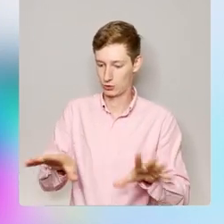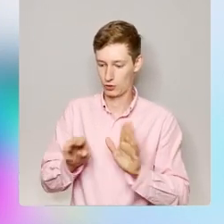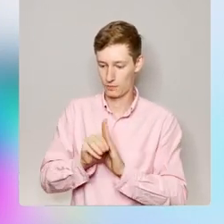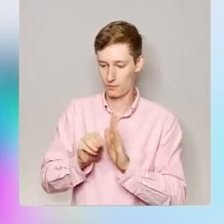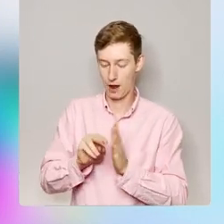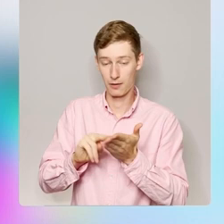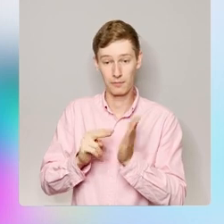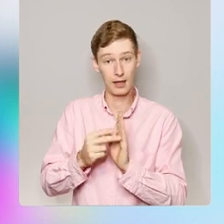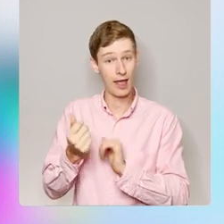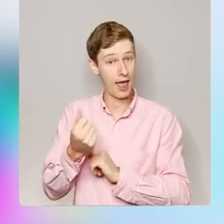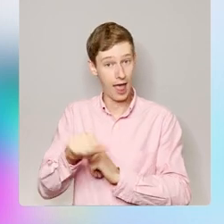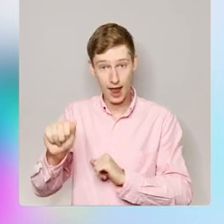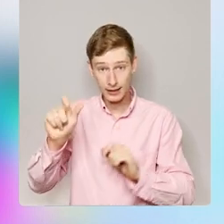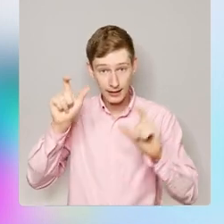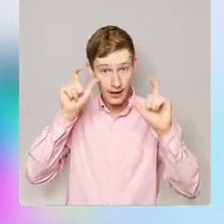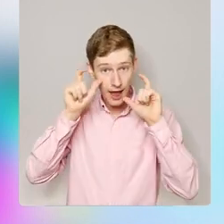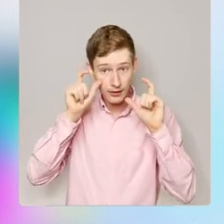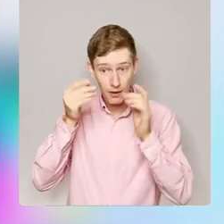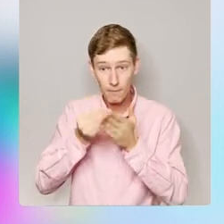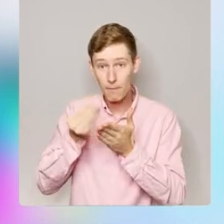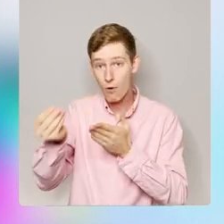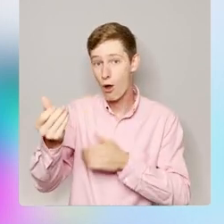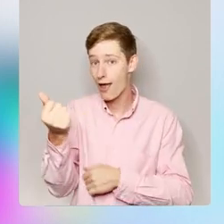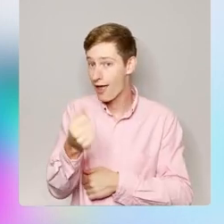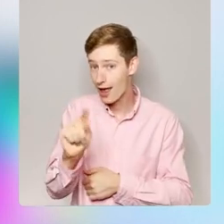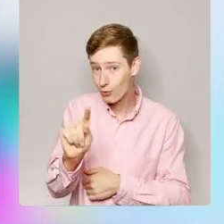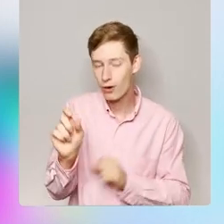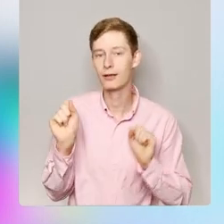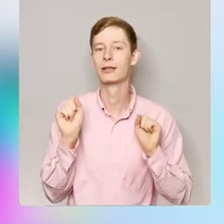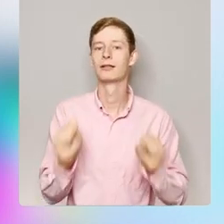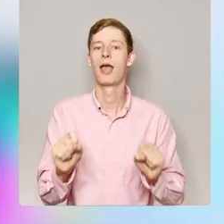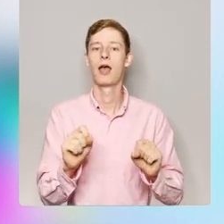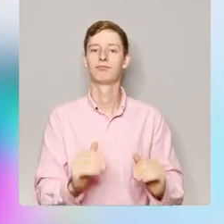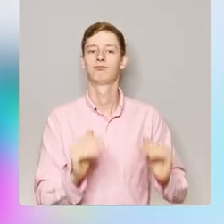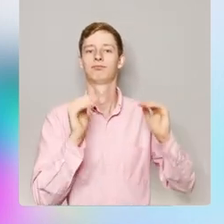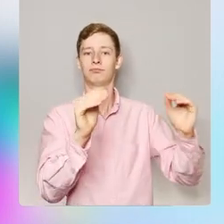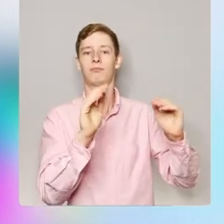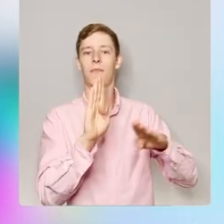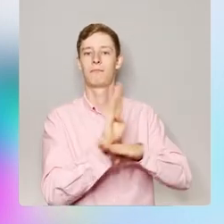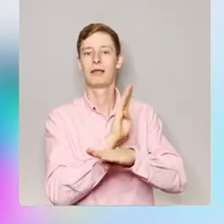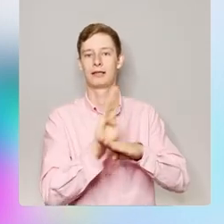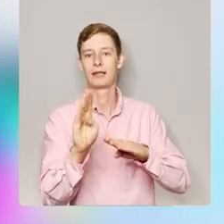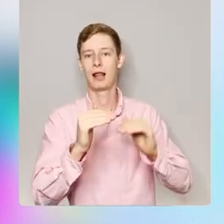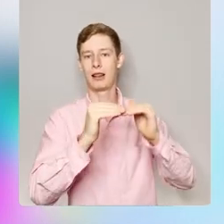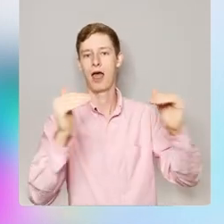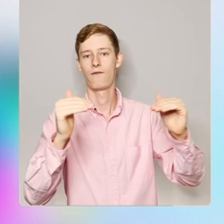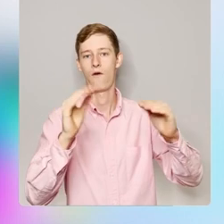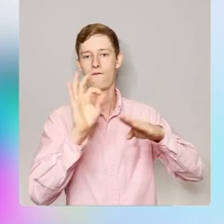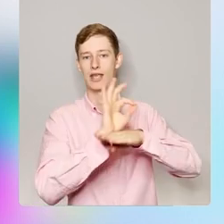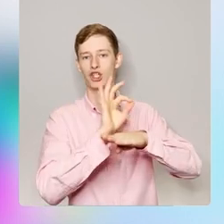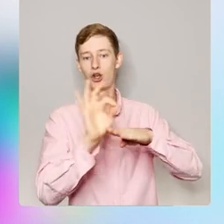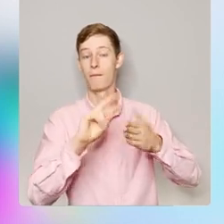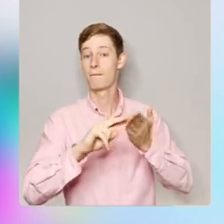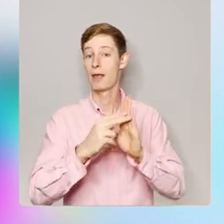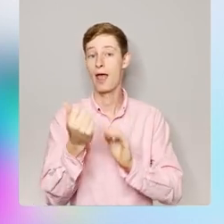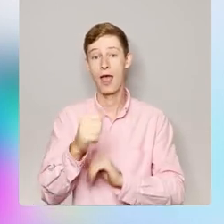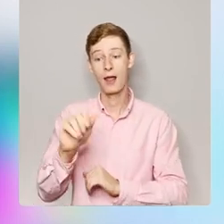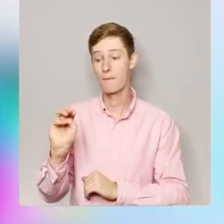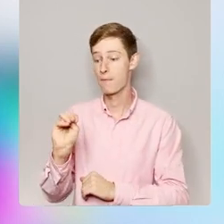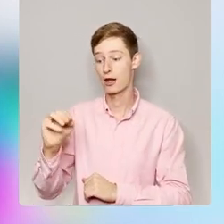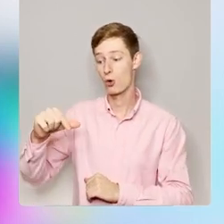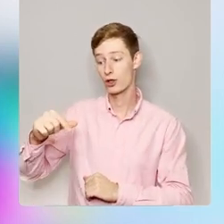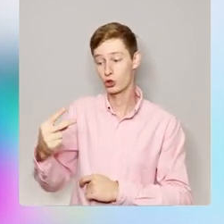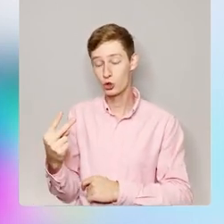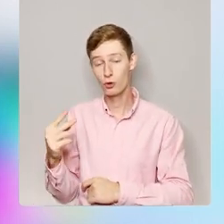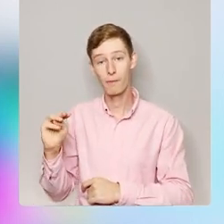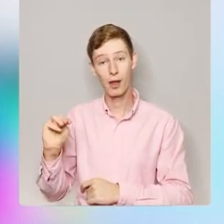bought anywhere will have access to device management and business-grade features. That means any MetaQuest 2 or MetaQuest